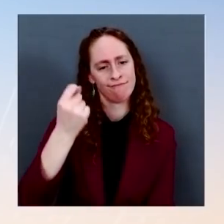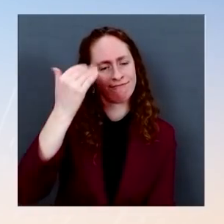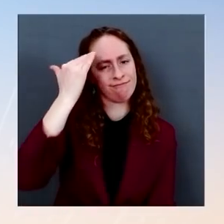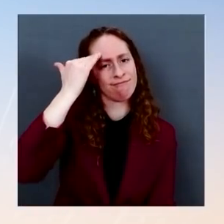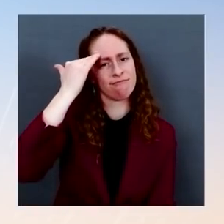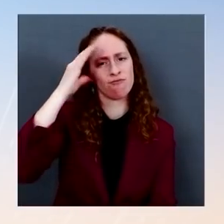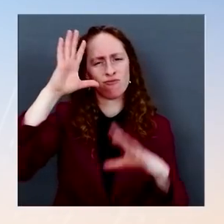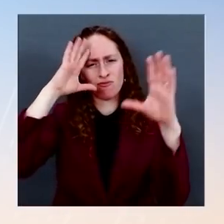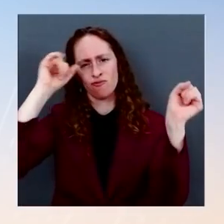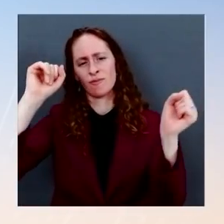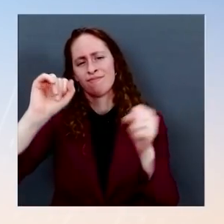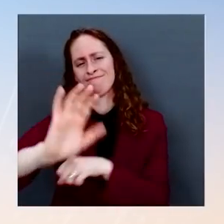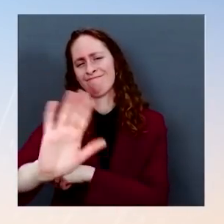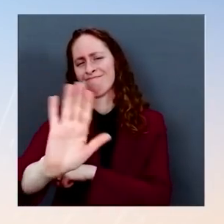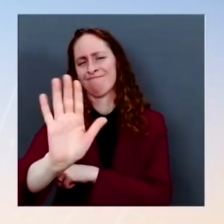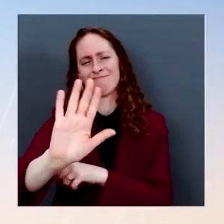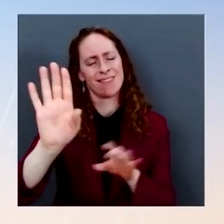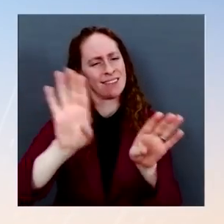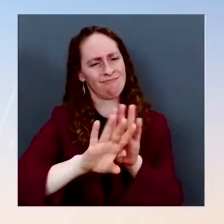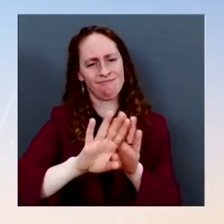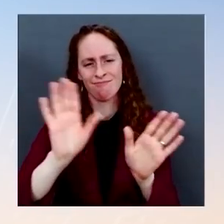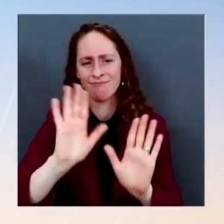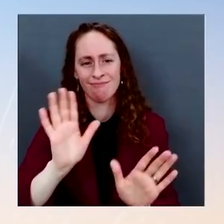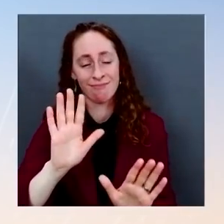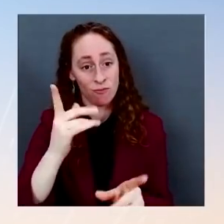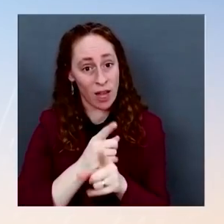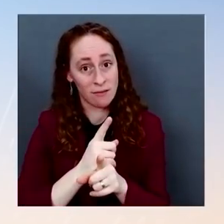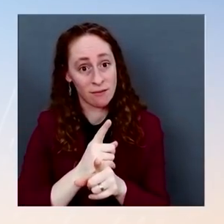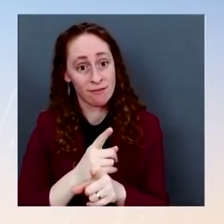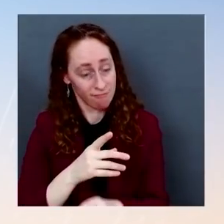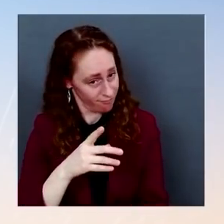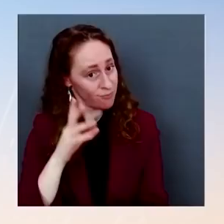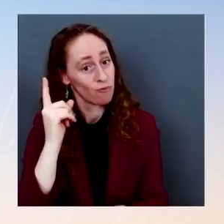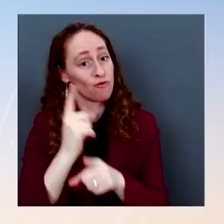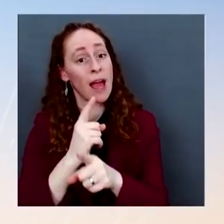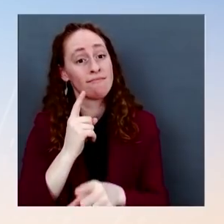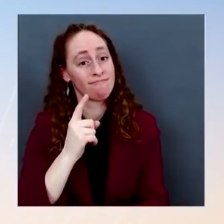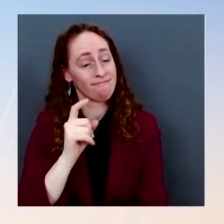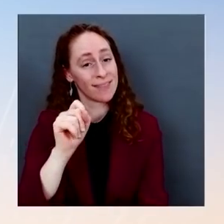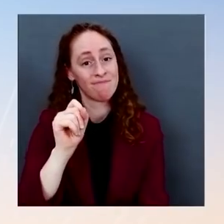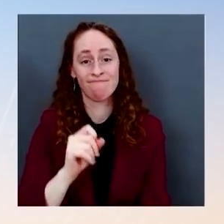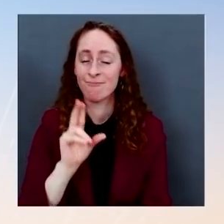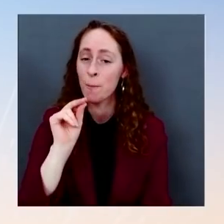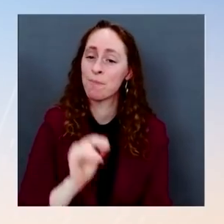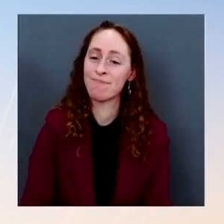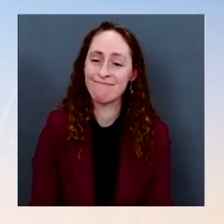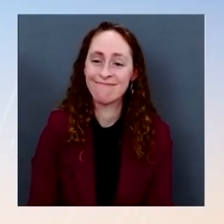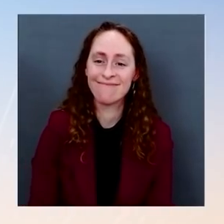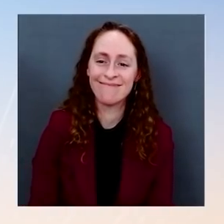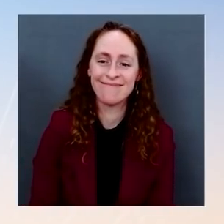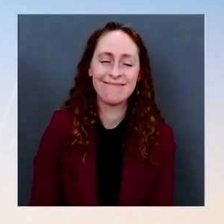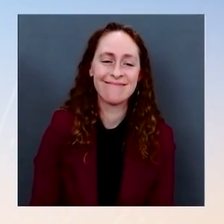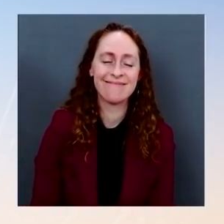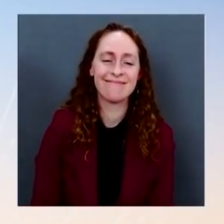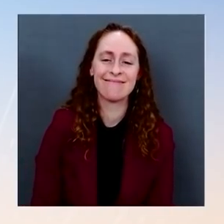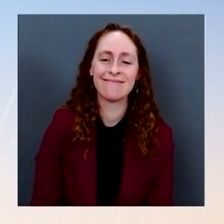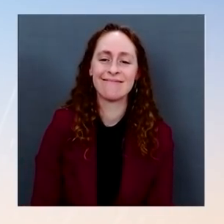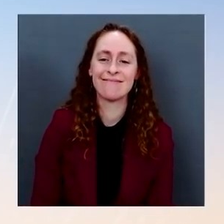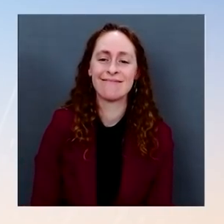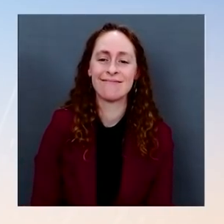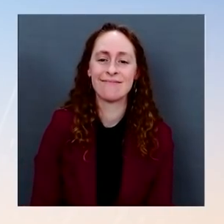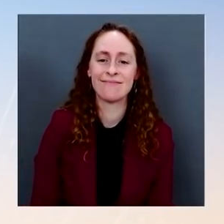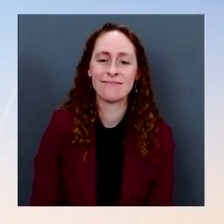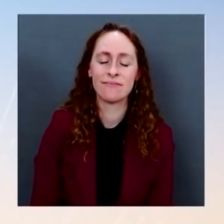increase of Omicron, we're going to see that. The second question is, this morning, Representative Ocasio-Cortez said that the president hasn't used the